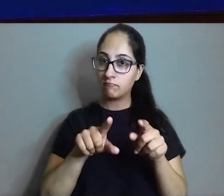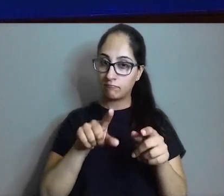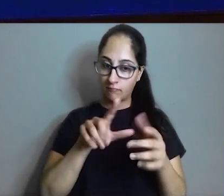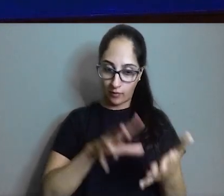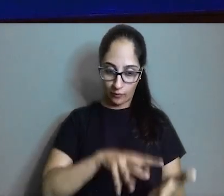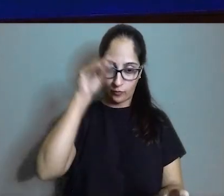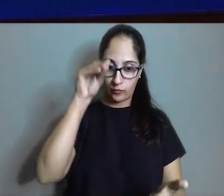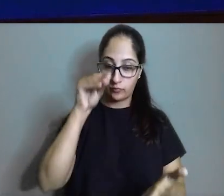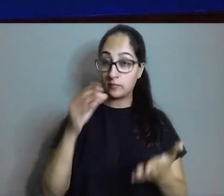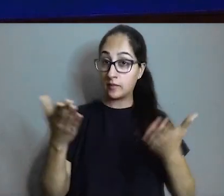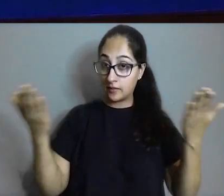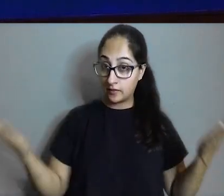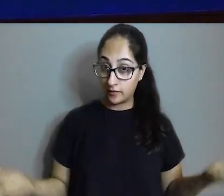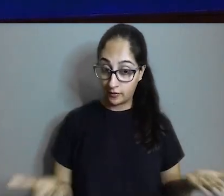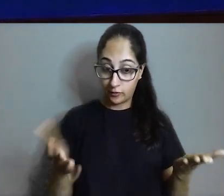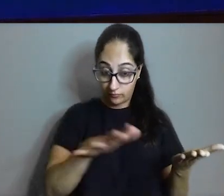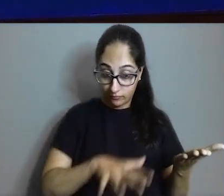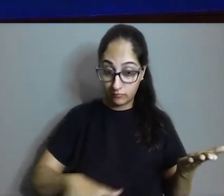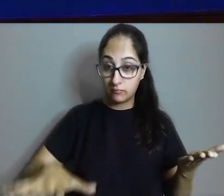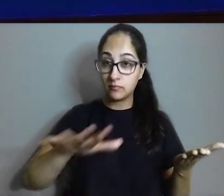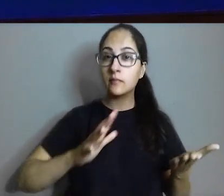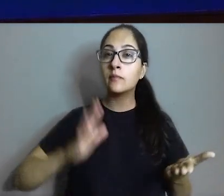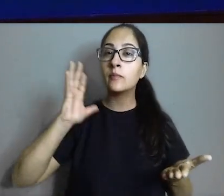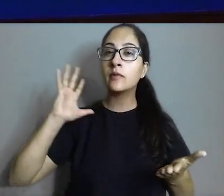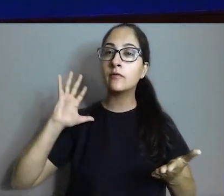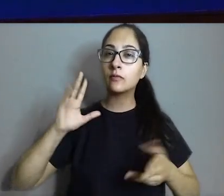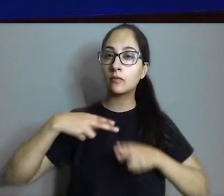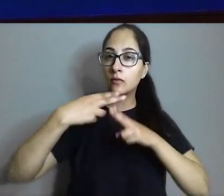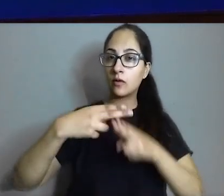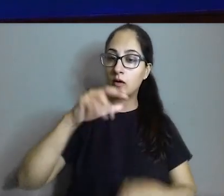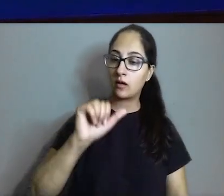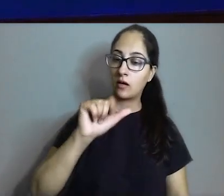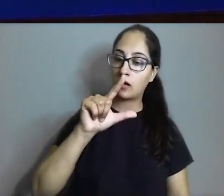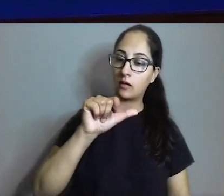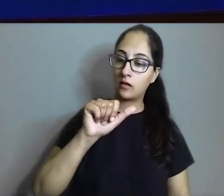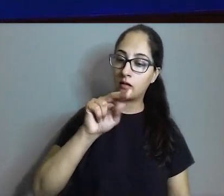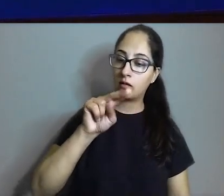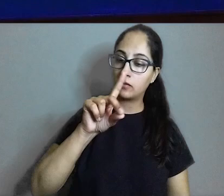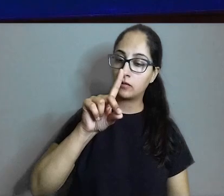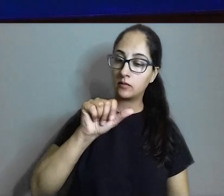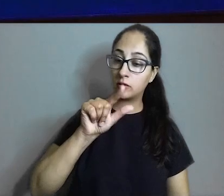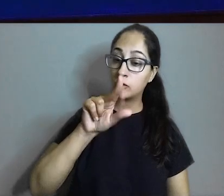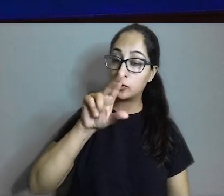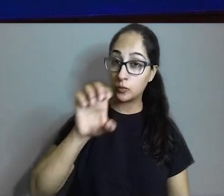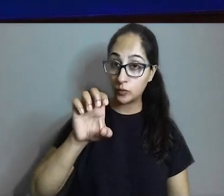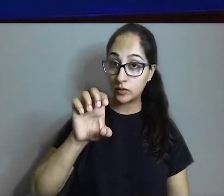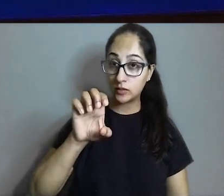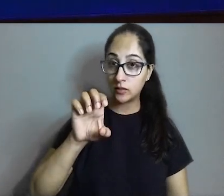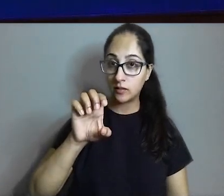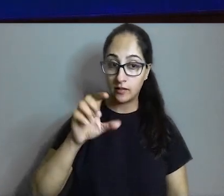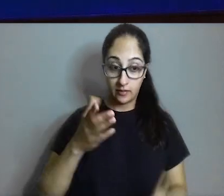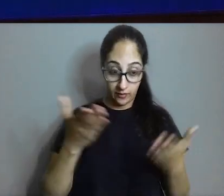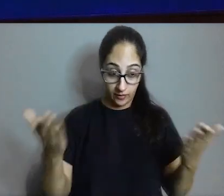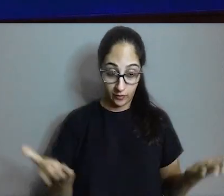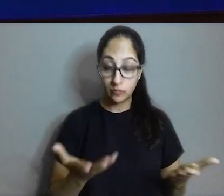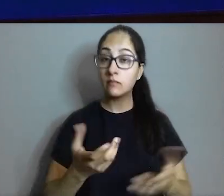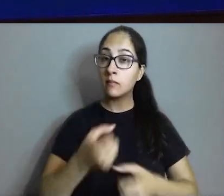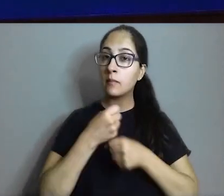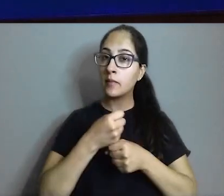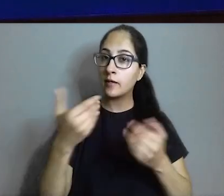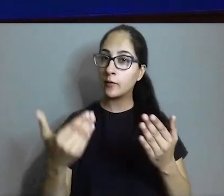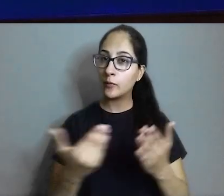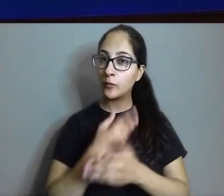meeting, the territory known as Al-Andalus, produced new forms of music and